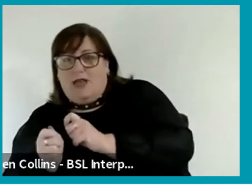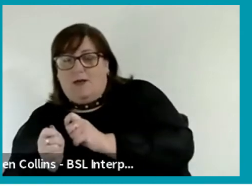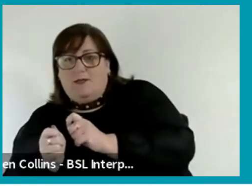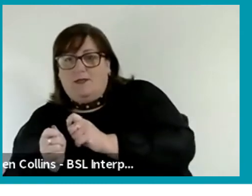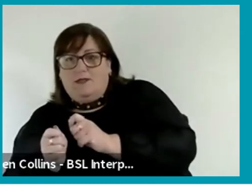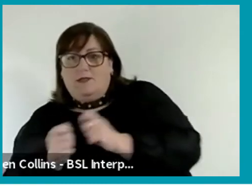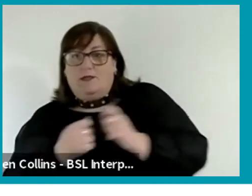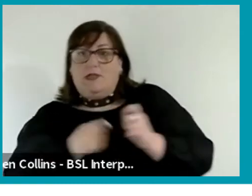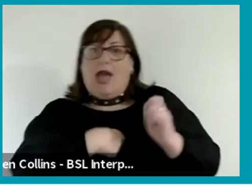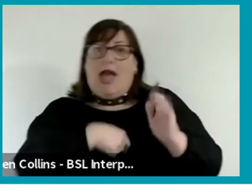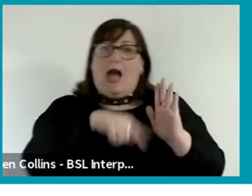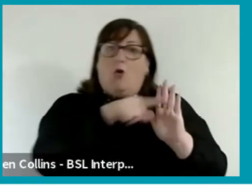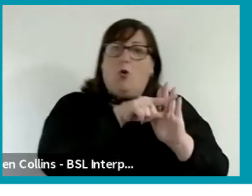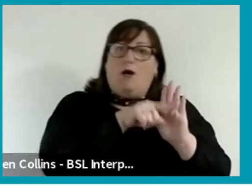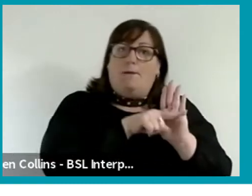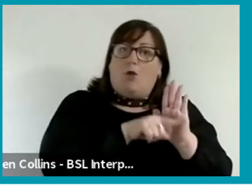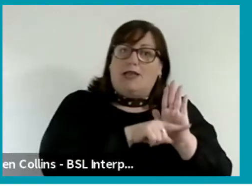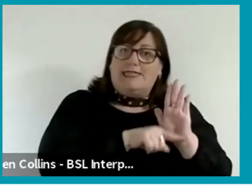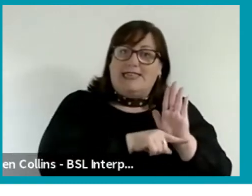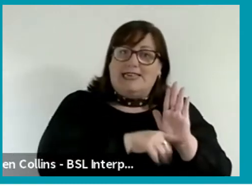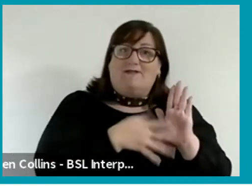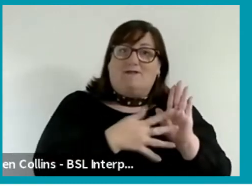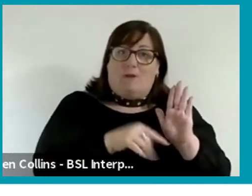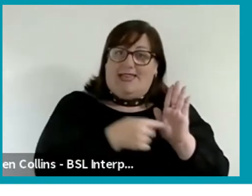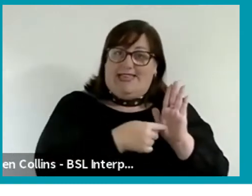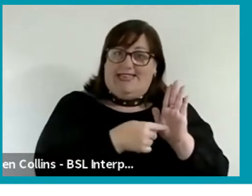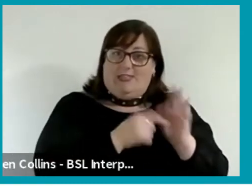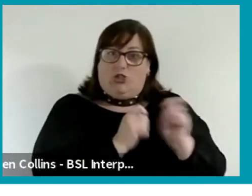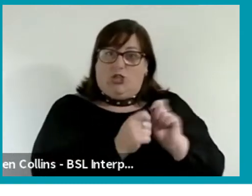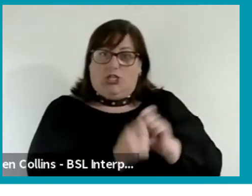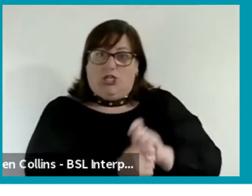for purpose. And in the process,